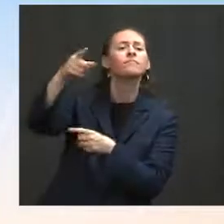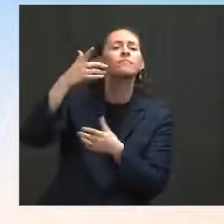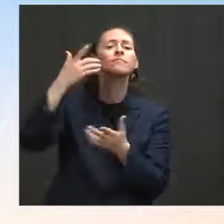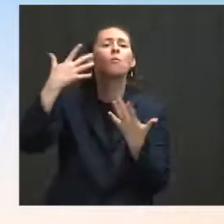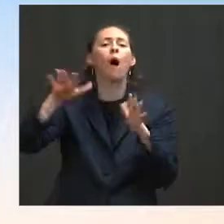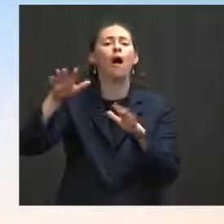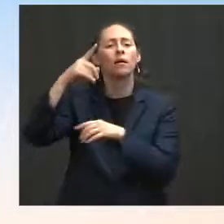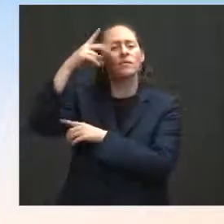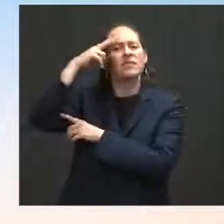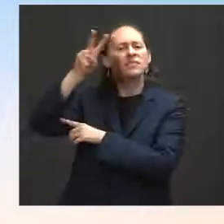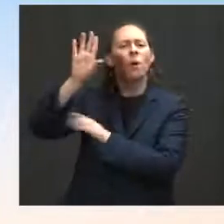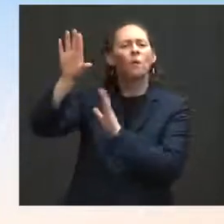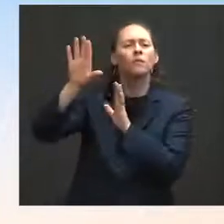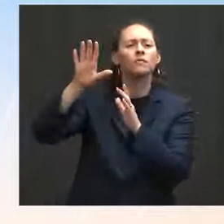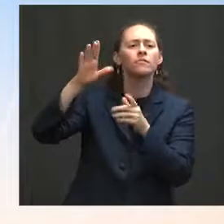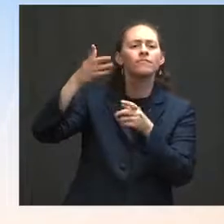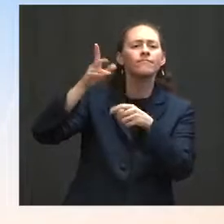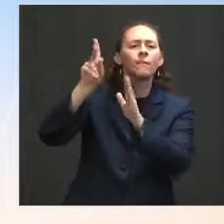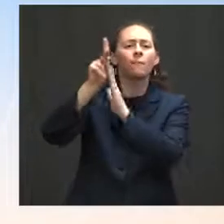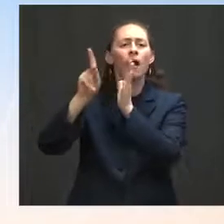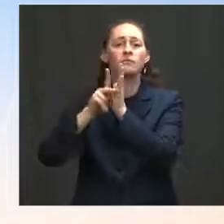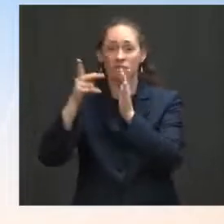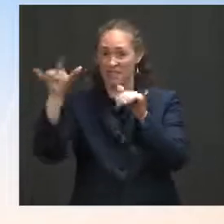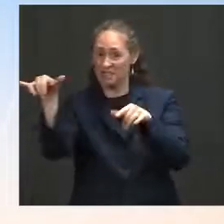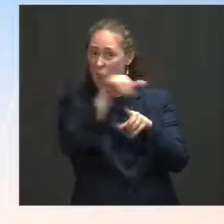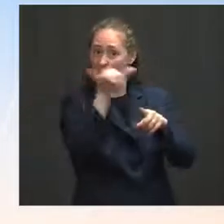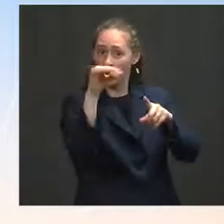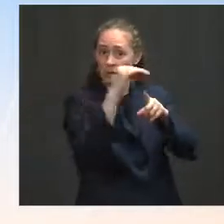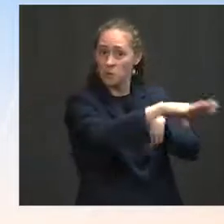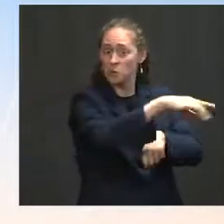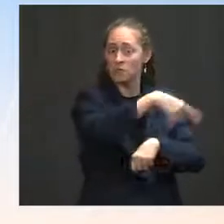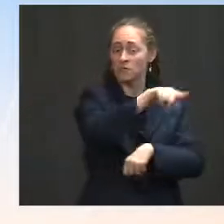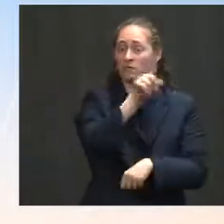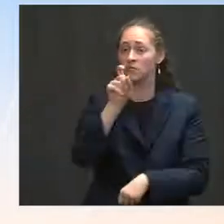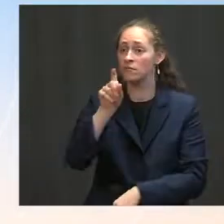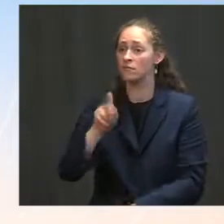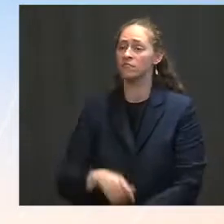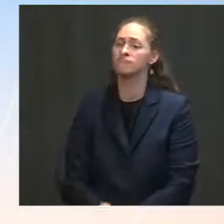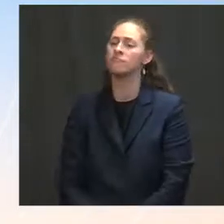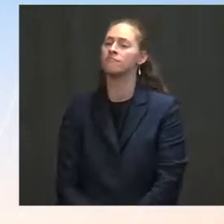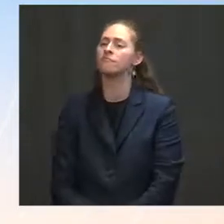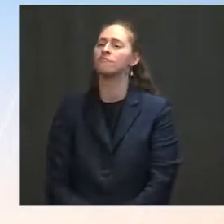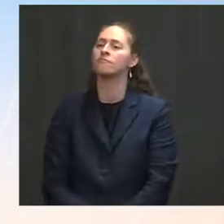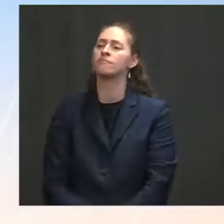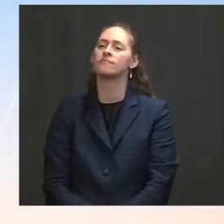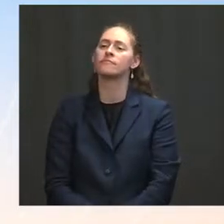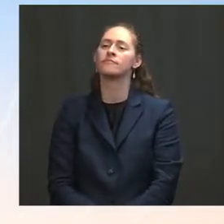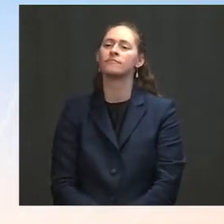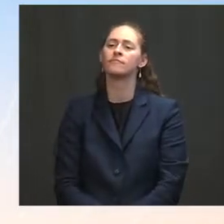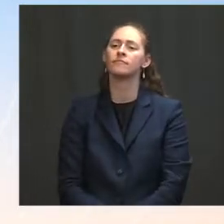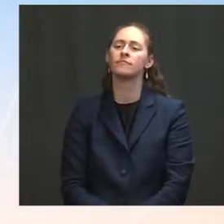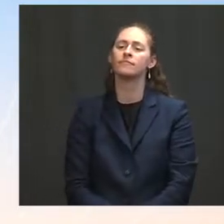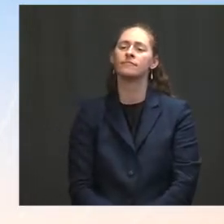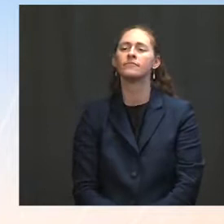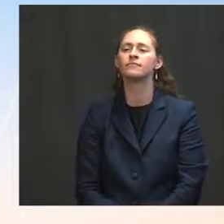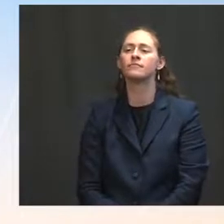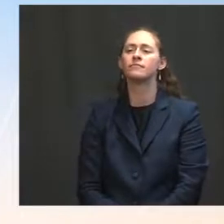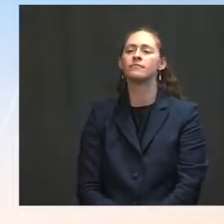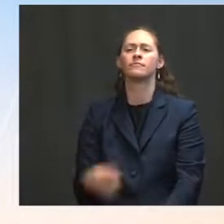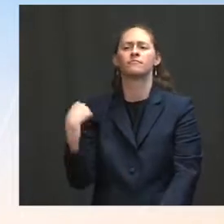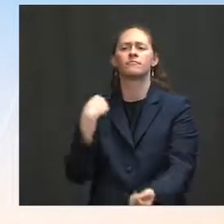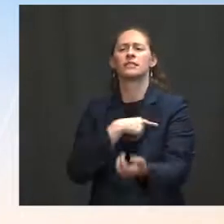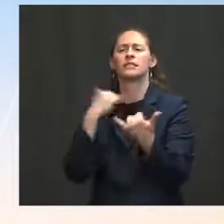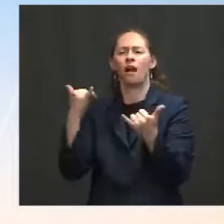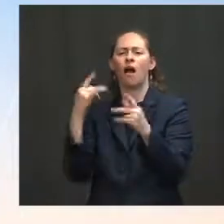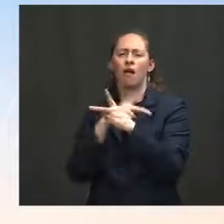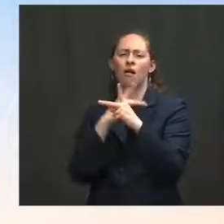you're conveying. And what we are trying to determine is U.S. facilities and bases that are located in different parts of the